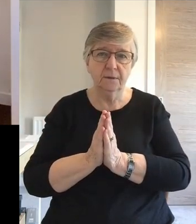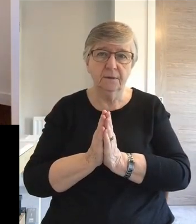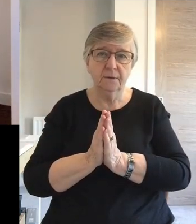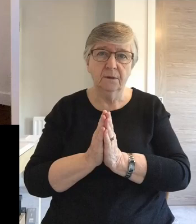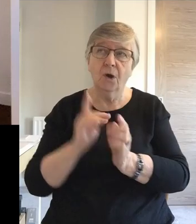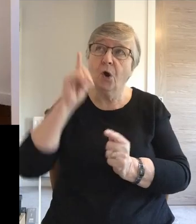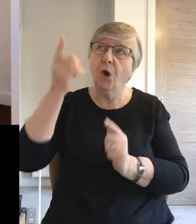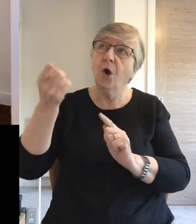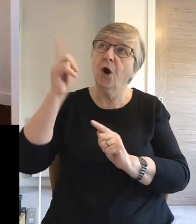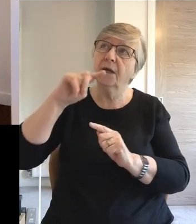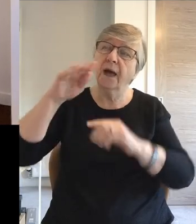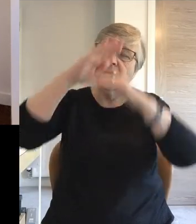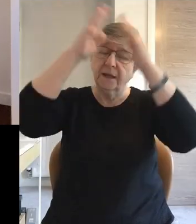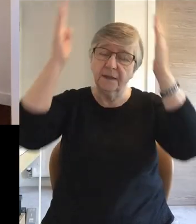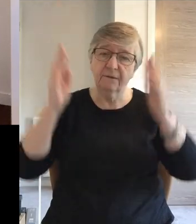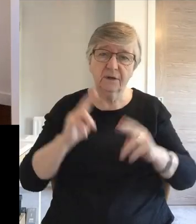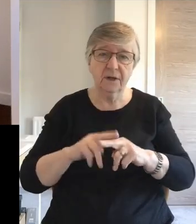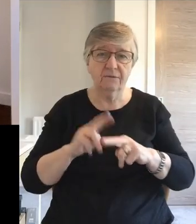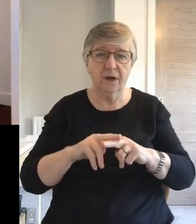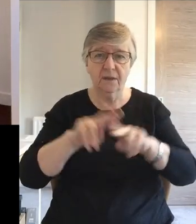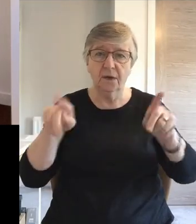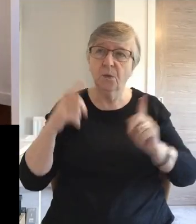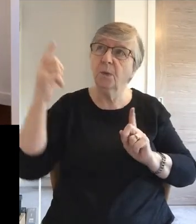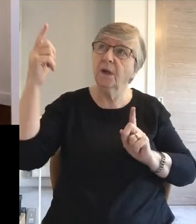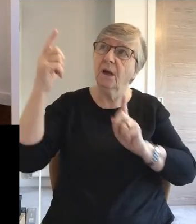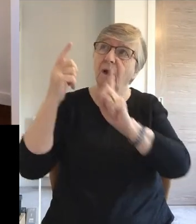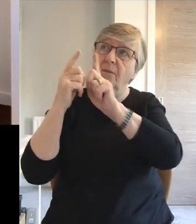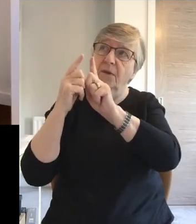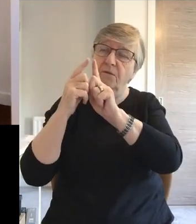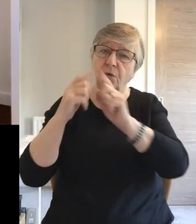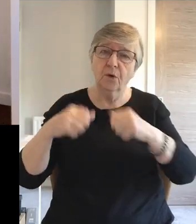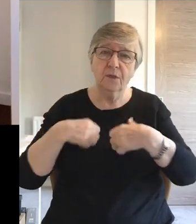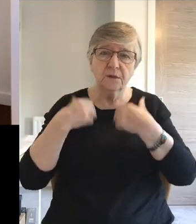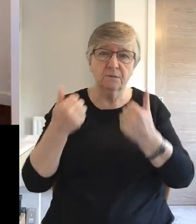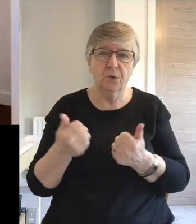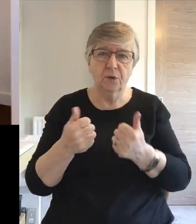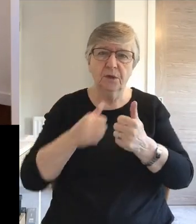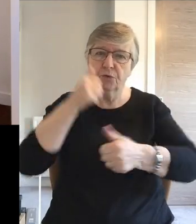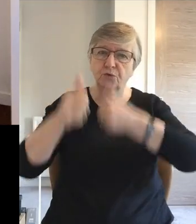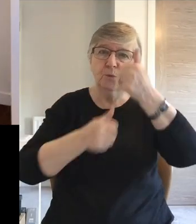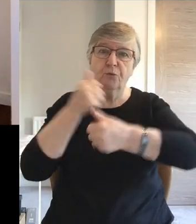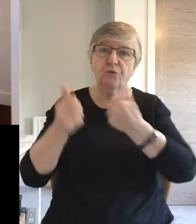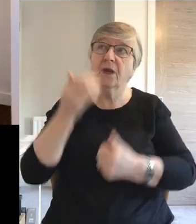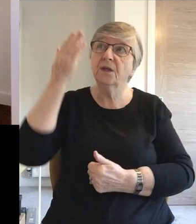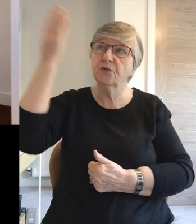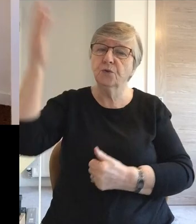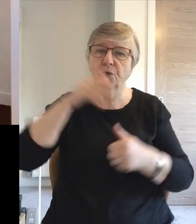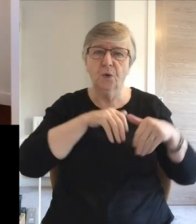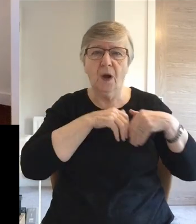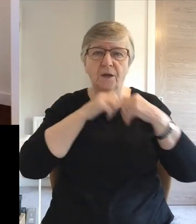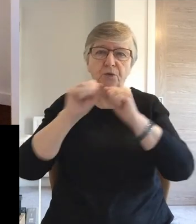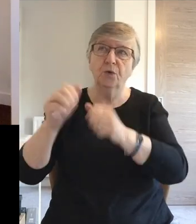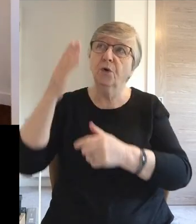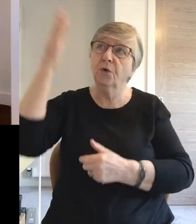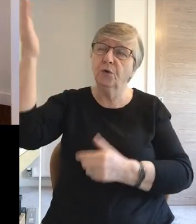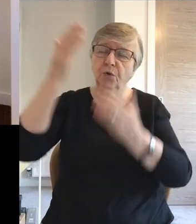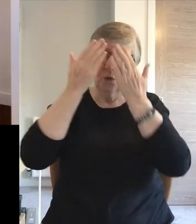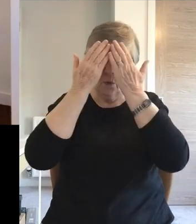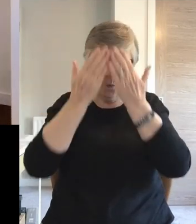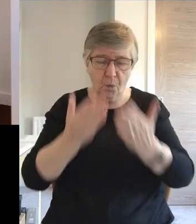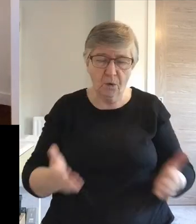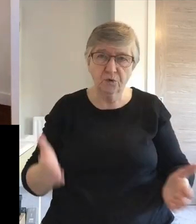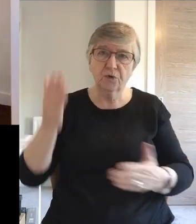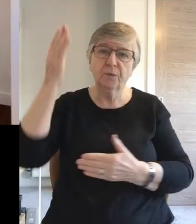Our God and Heavenly Father, we come before you this morning to praise you and to adore you and to worship